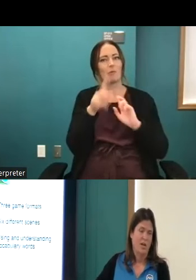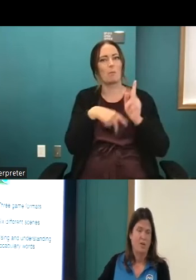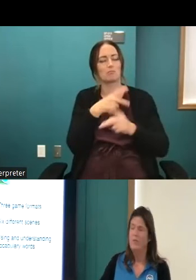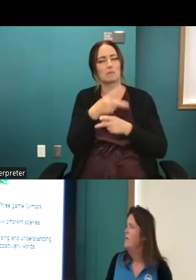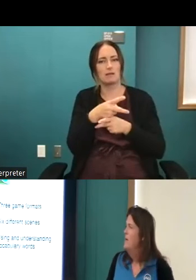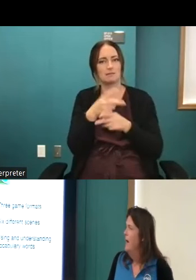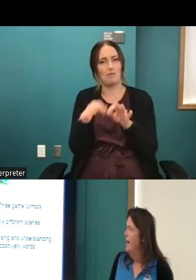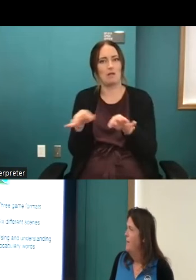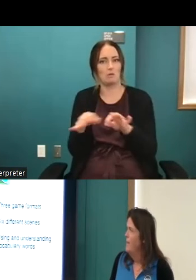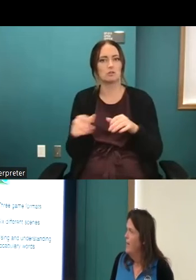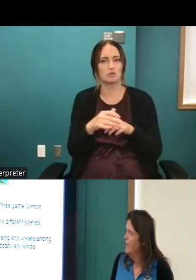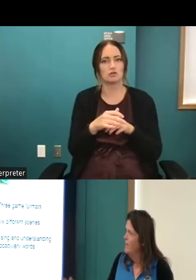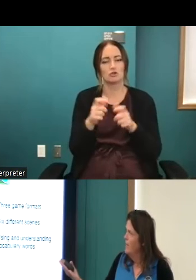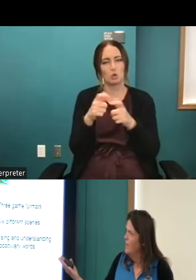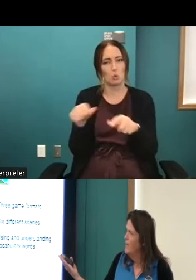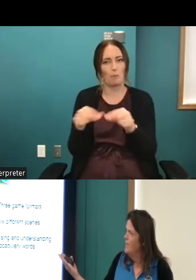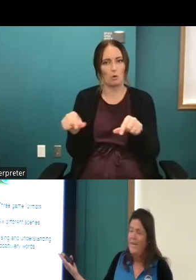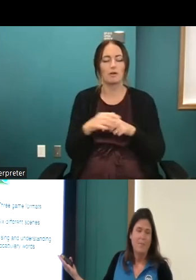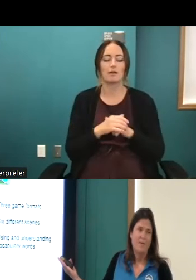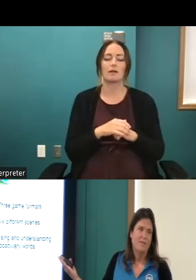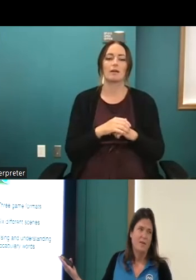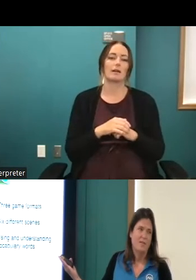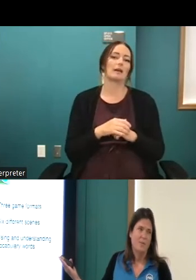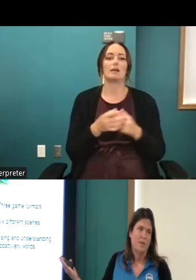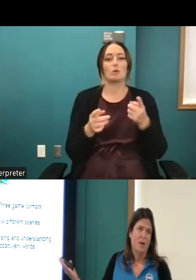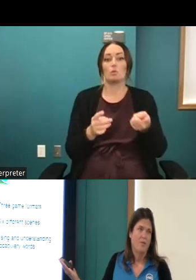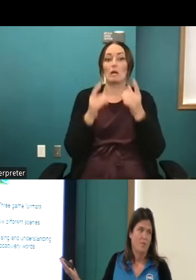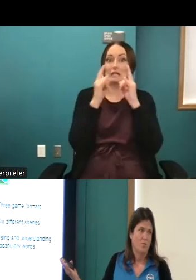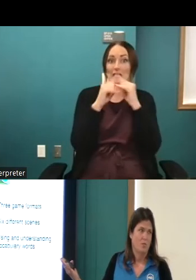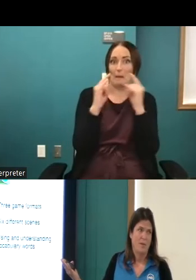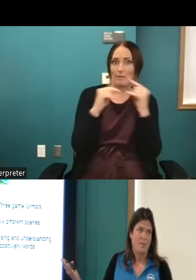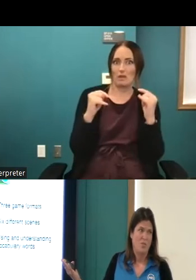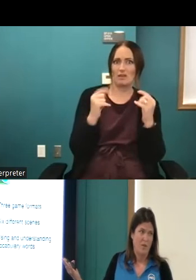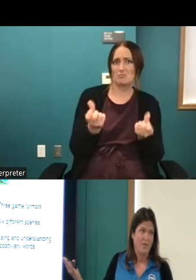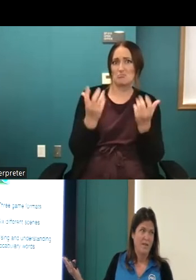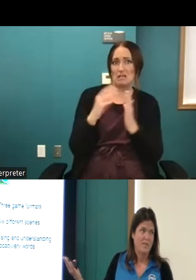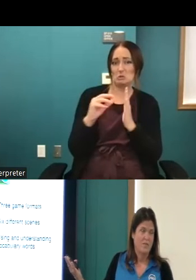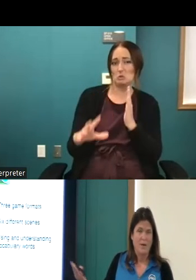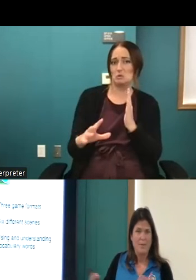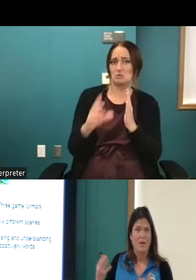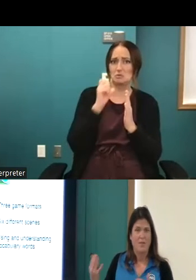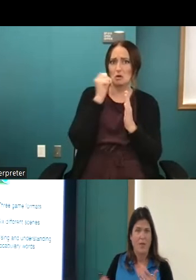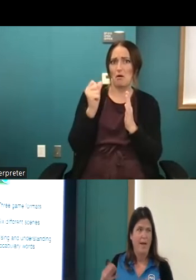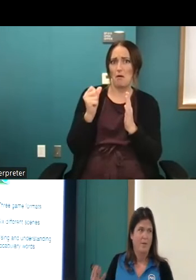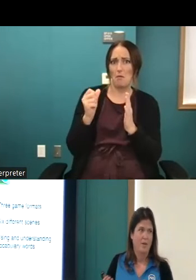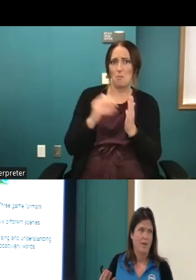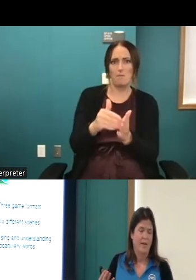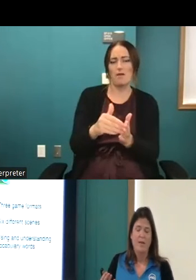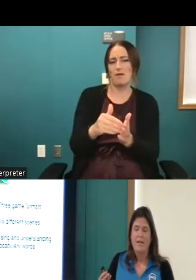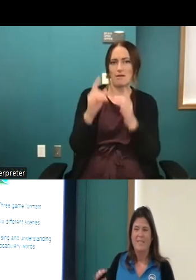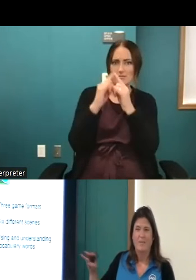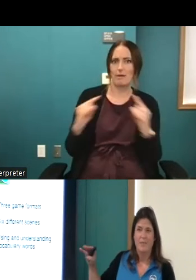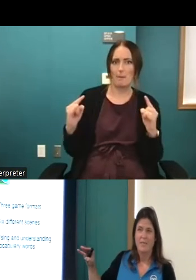with the child. And I mean, camping, it's not something a lot of our students maybe do every day. So there might be a lot of